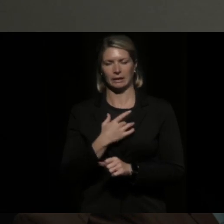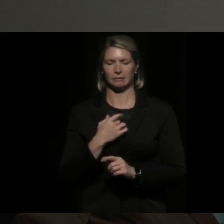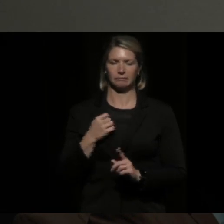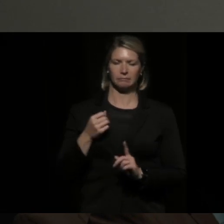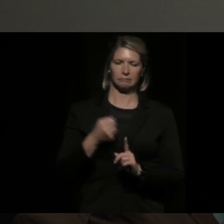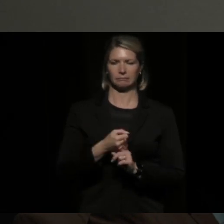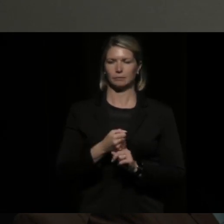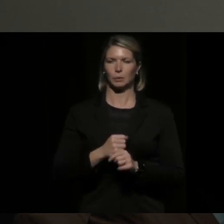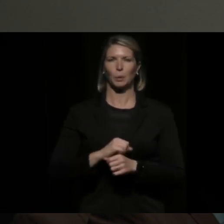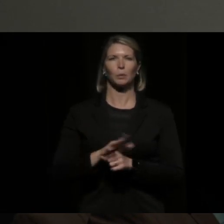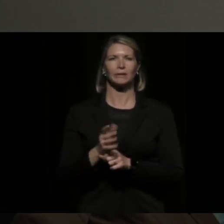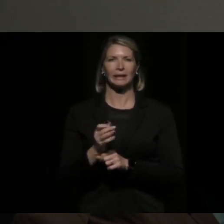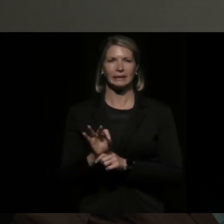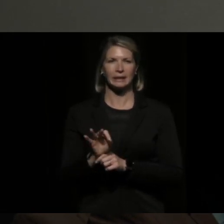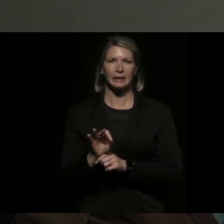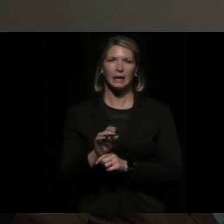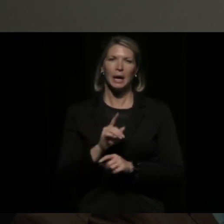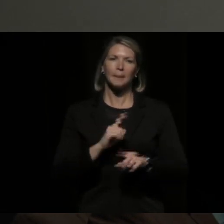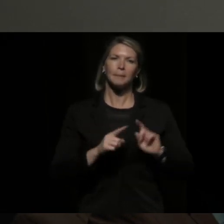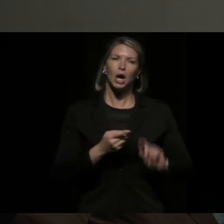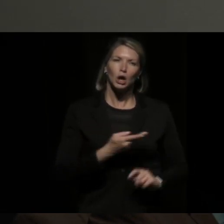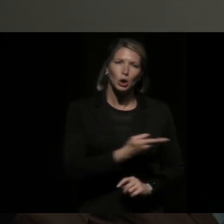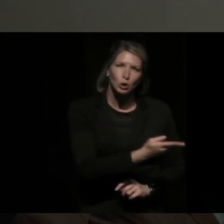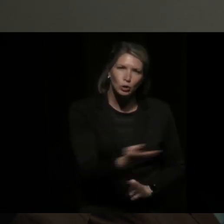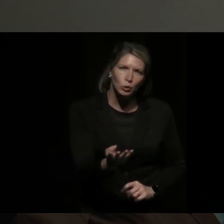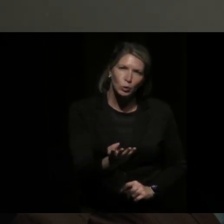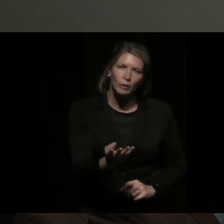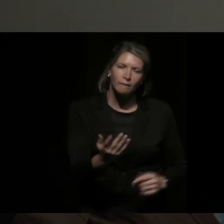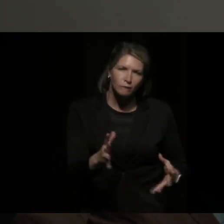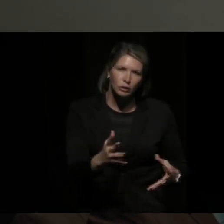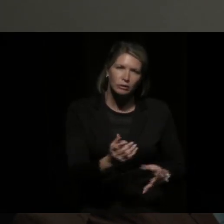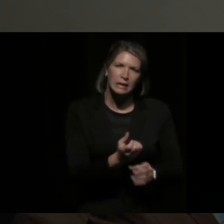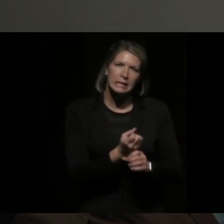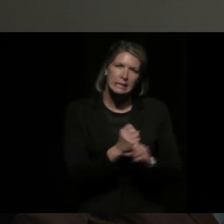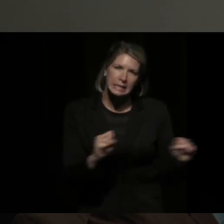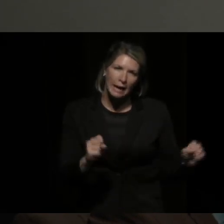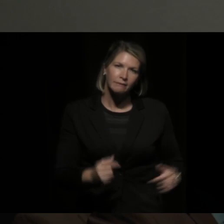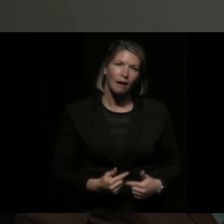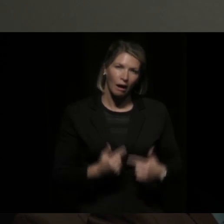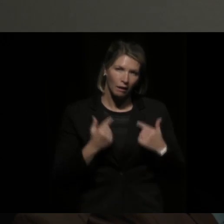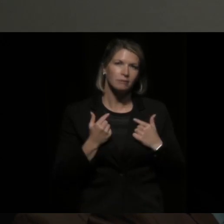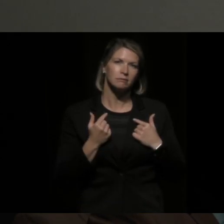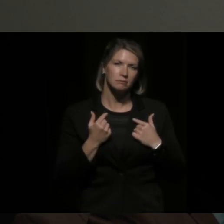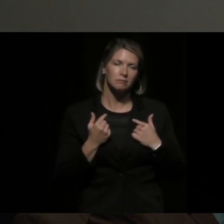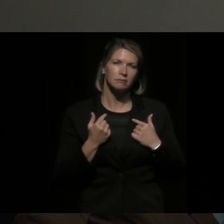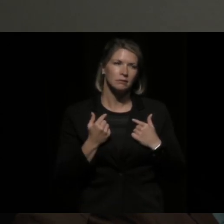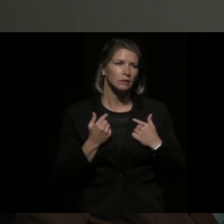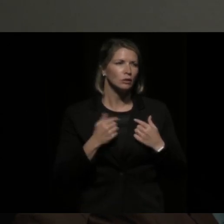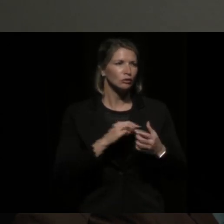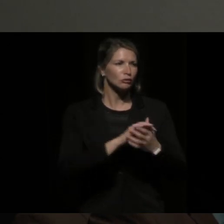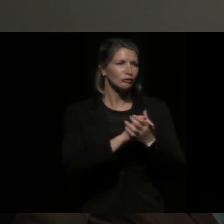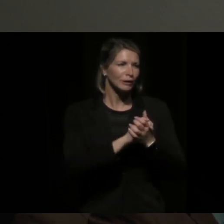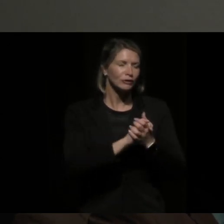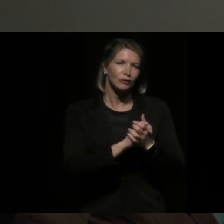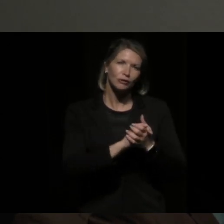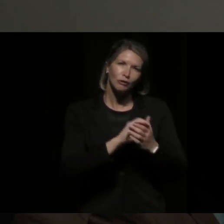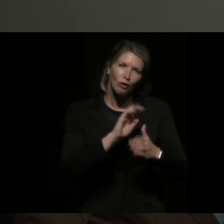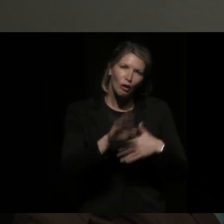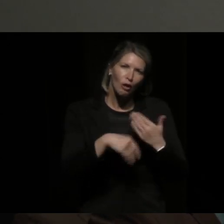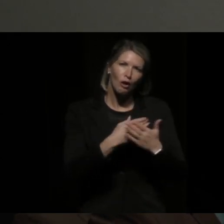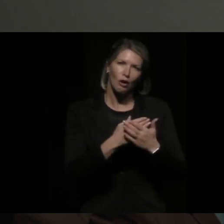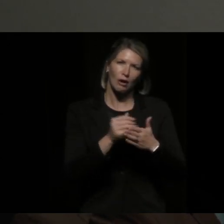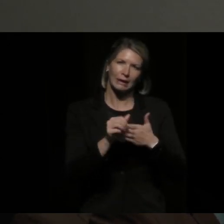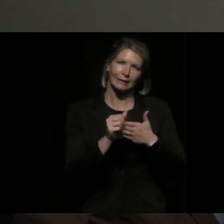my friends, have saved lives. So congratulations to the entire team of leaders. We are all,